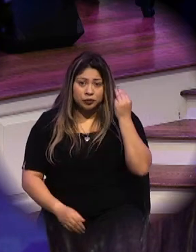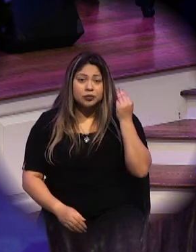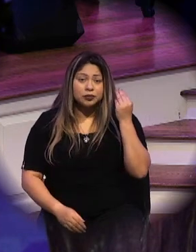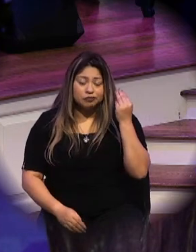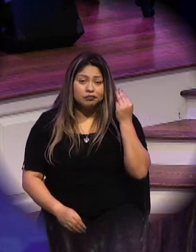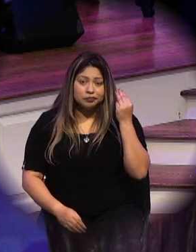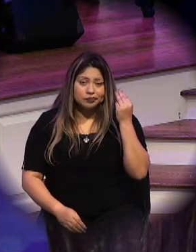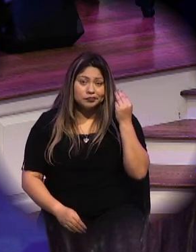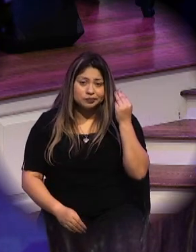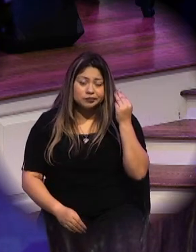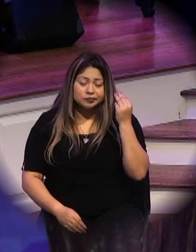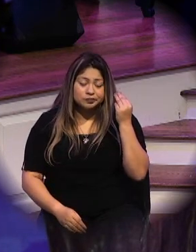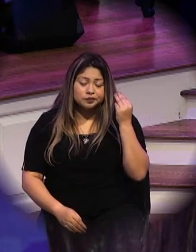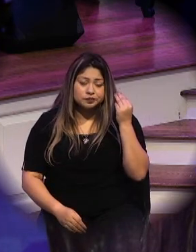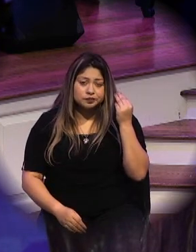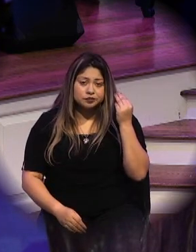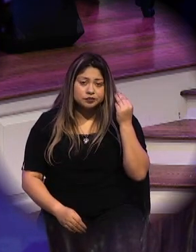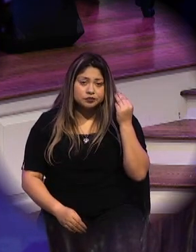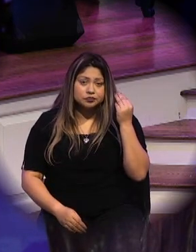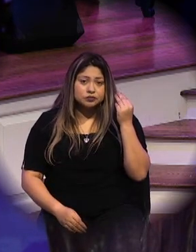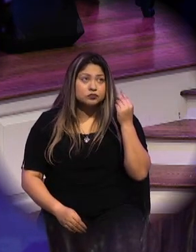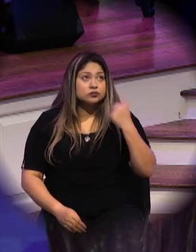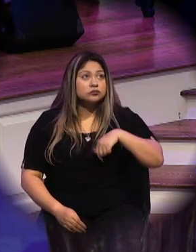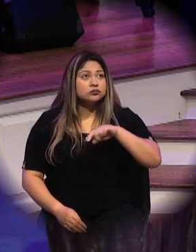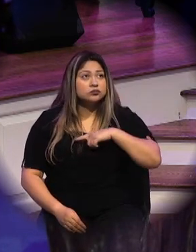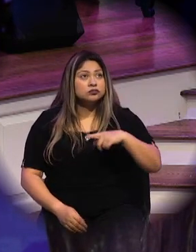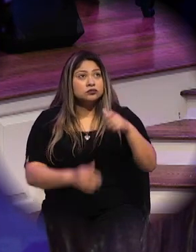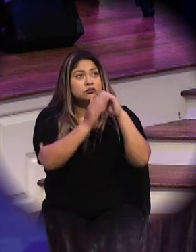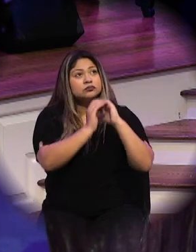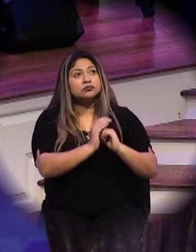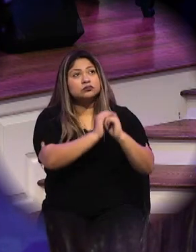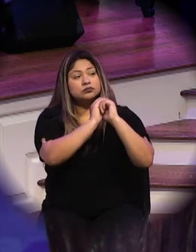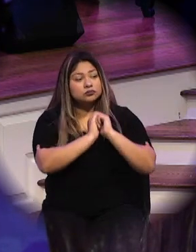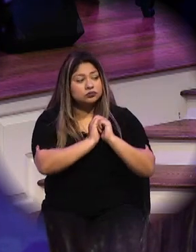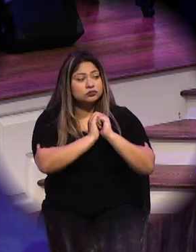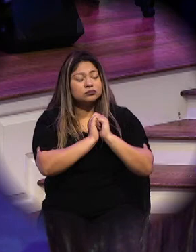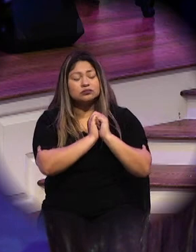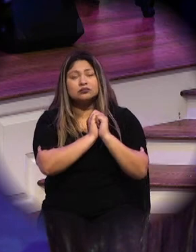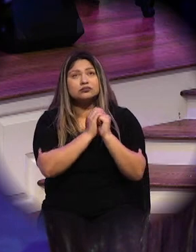day, we worship you with